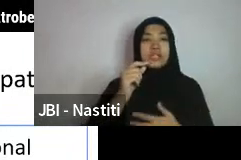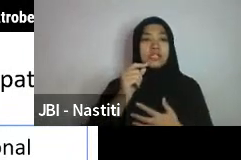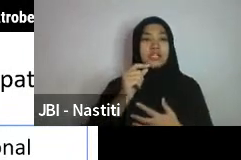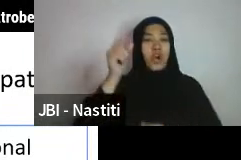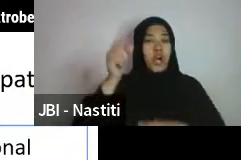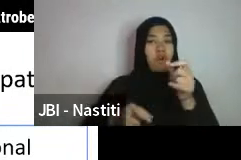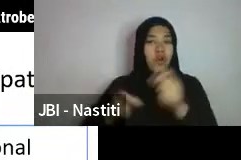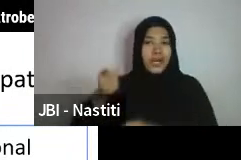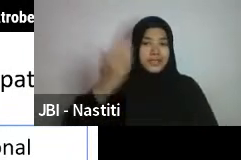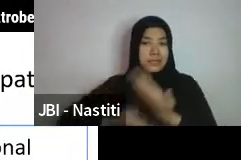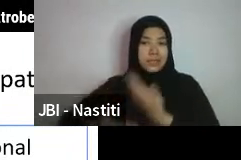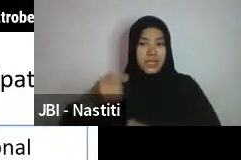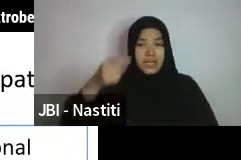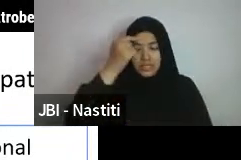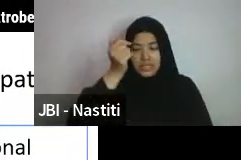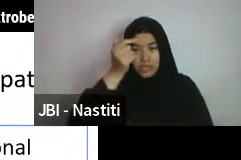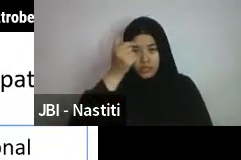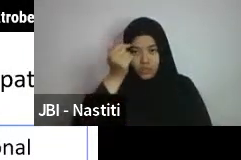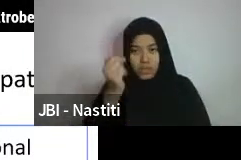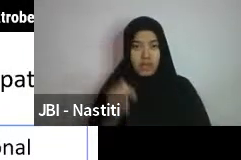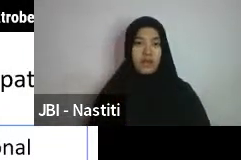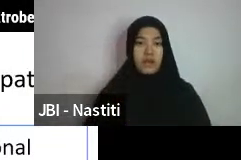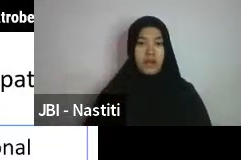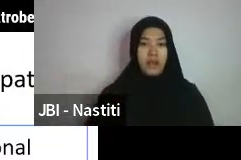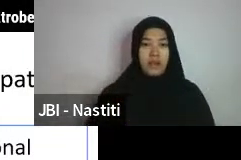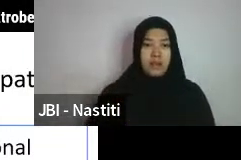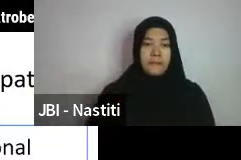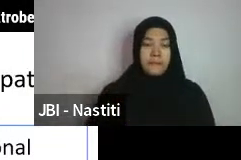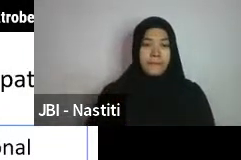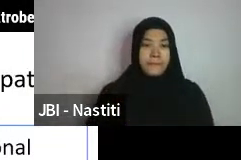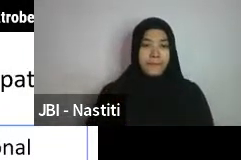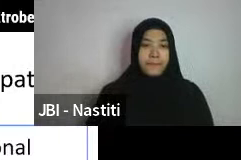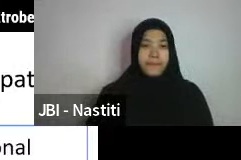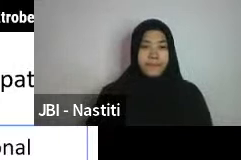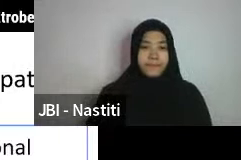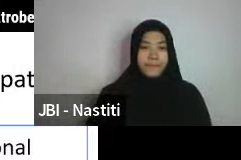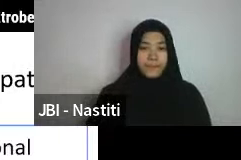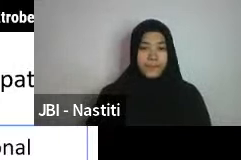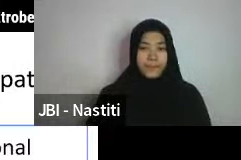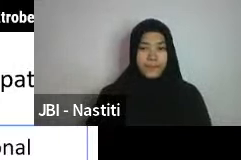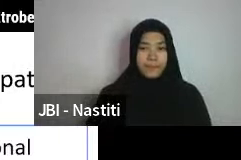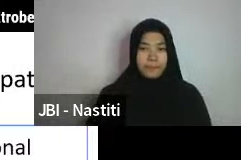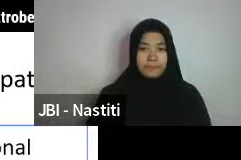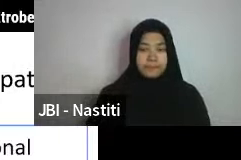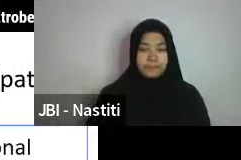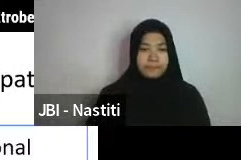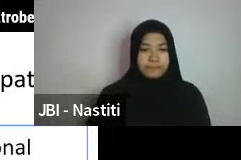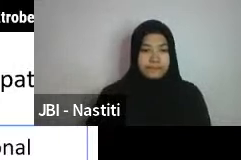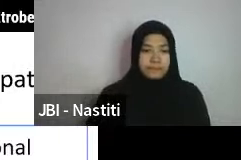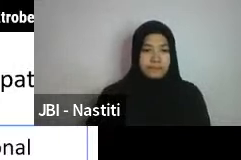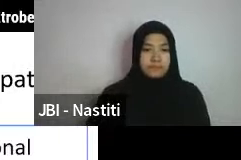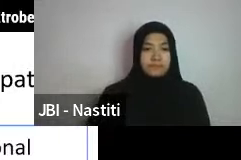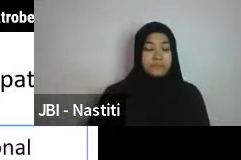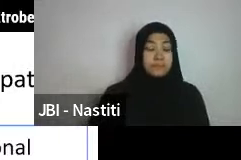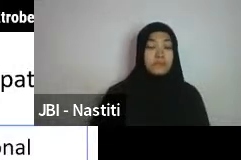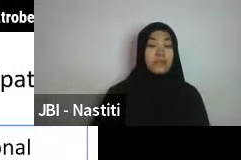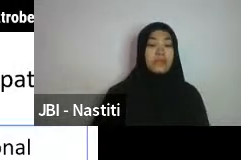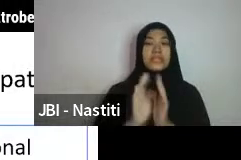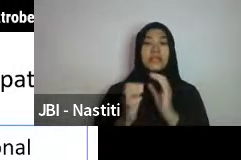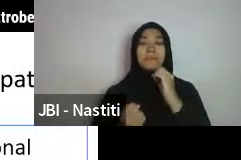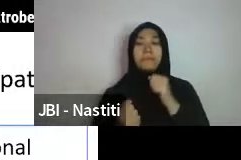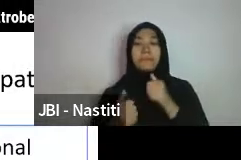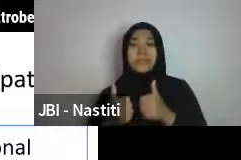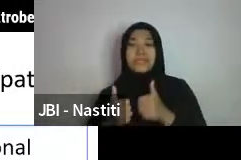professional development and their understanding of opportunities to engage in that. Then we took our